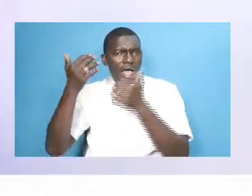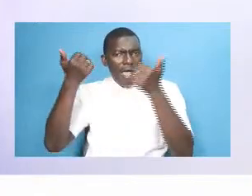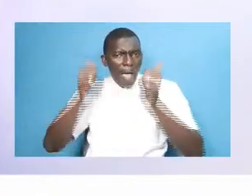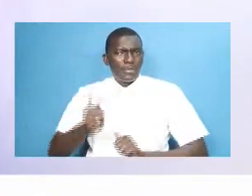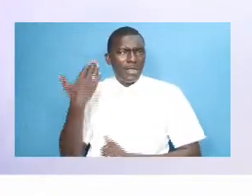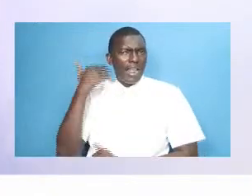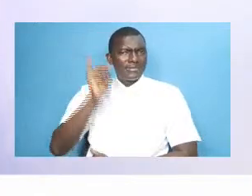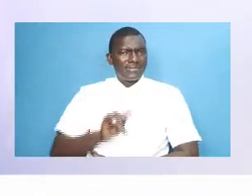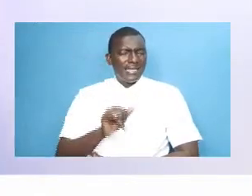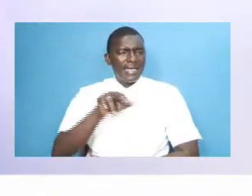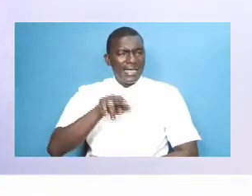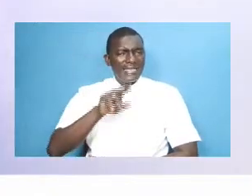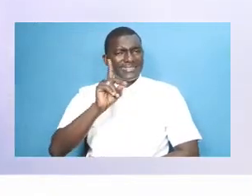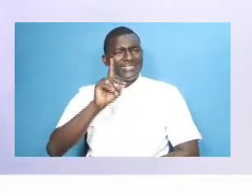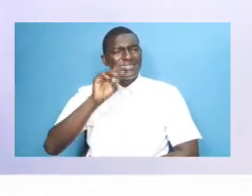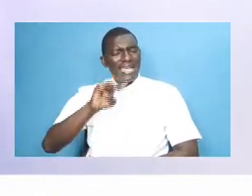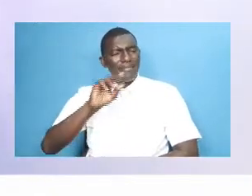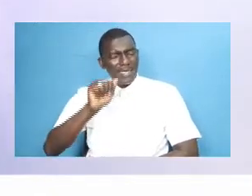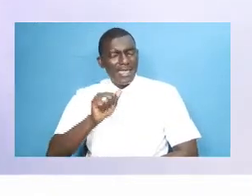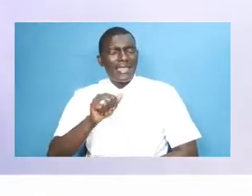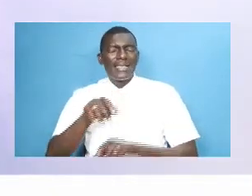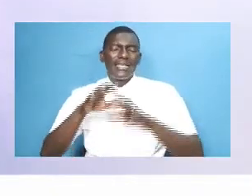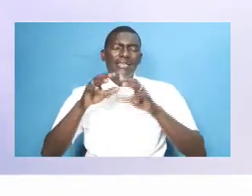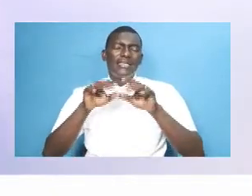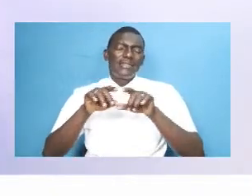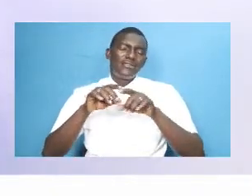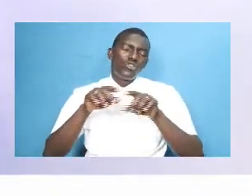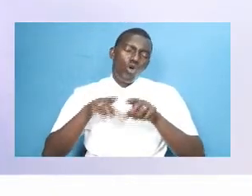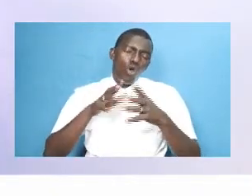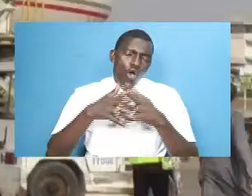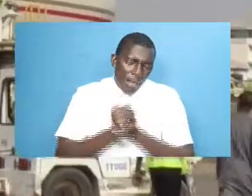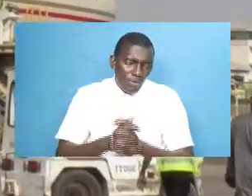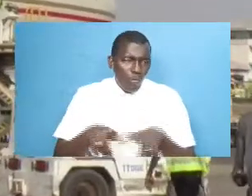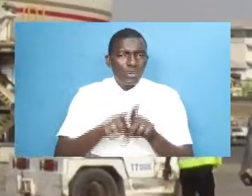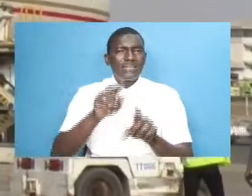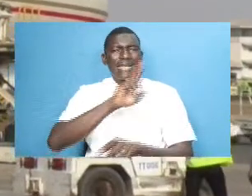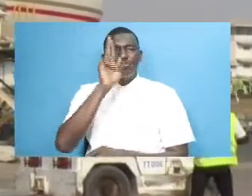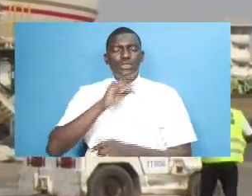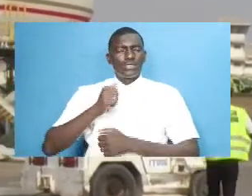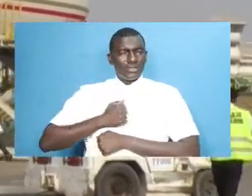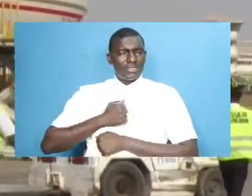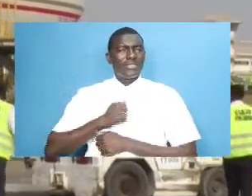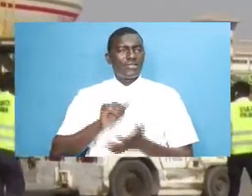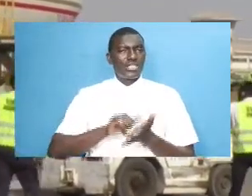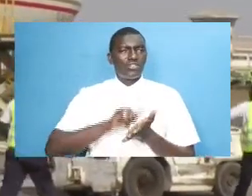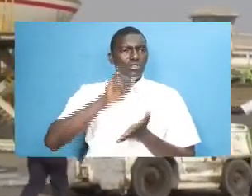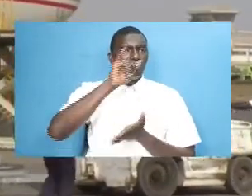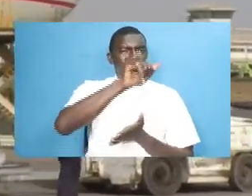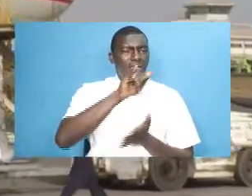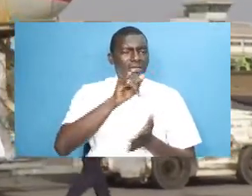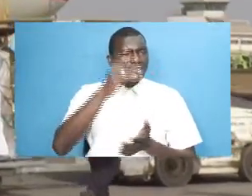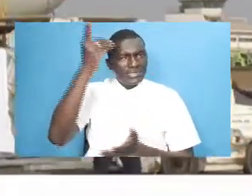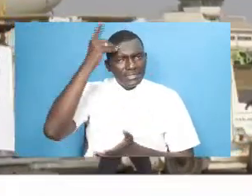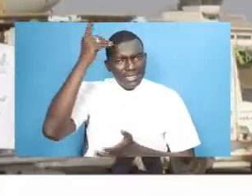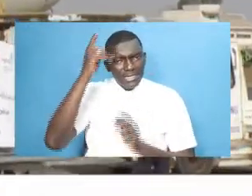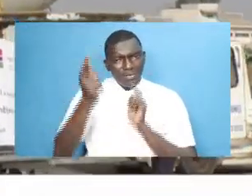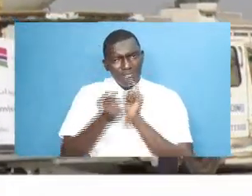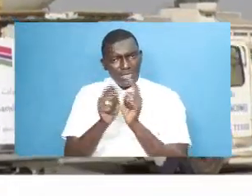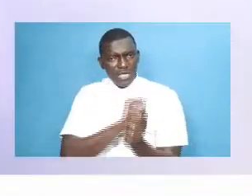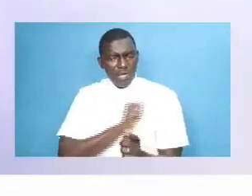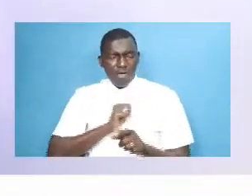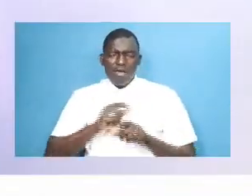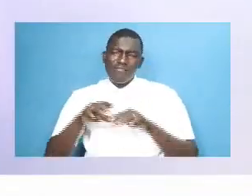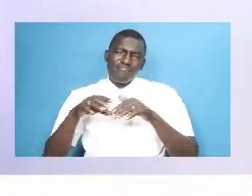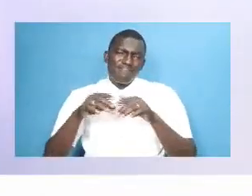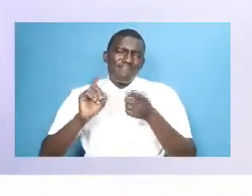Management Agency, in collaboration of the Office of the National Security, embarked on a trip to Dakar to meet our partners,